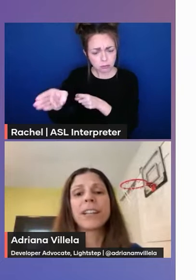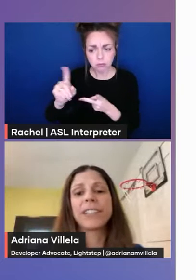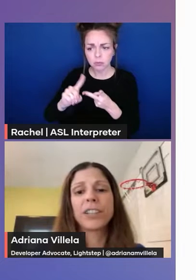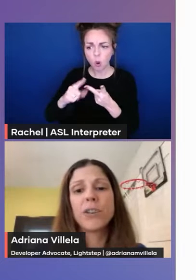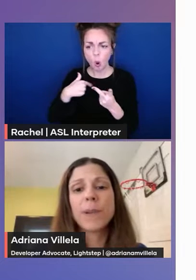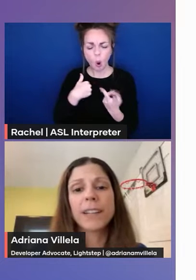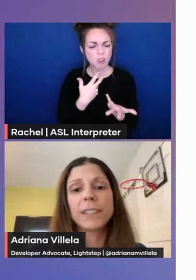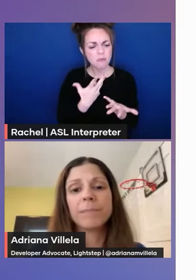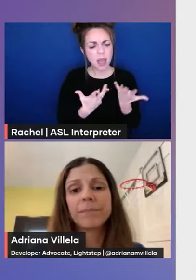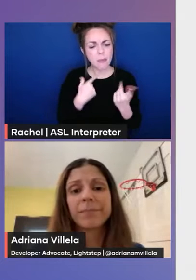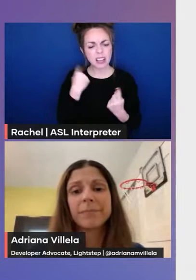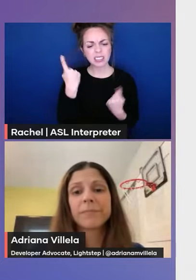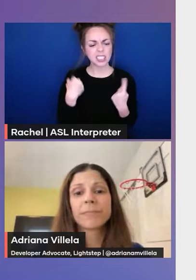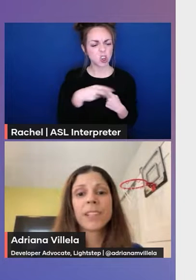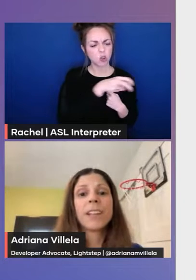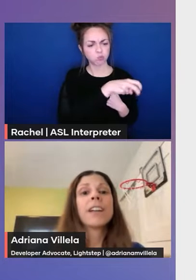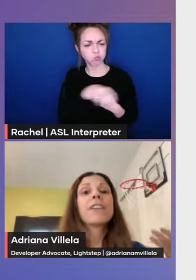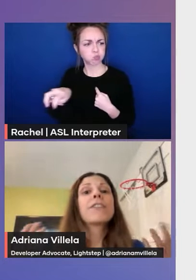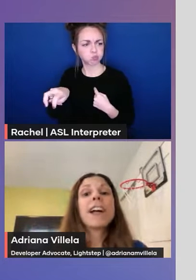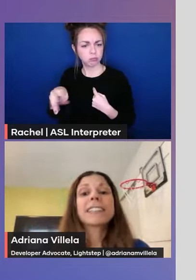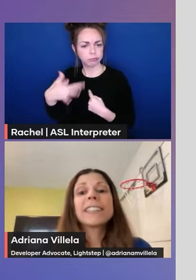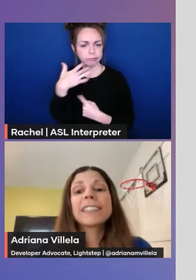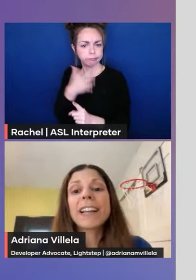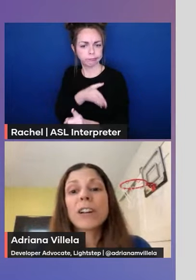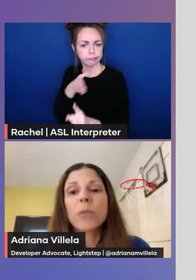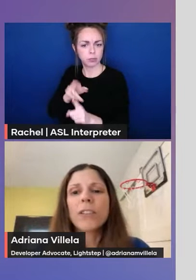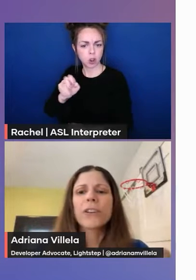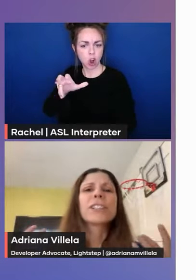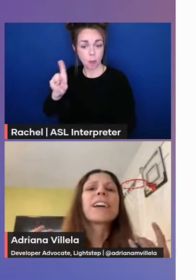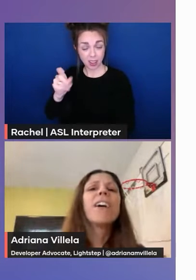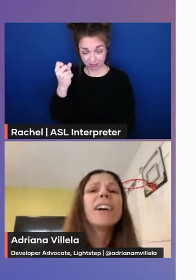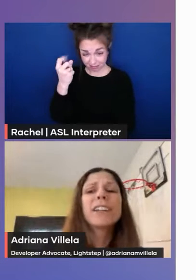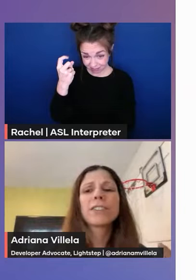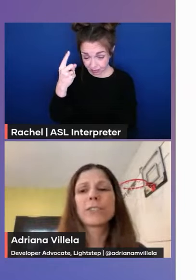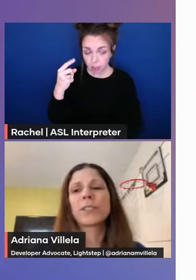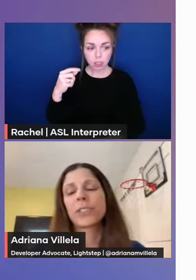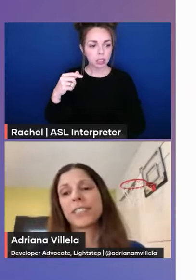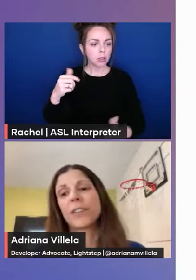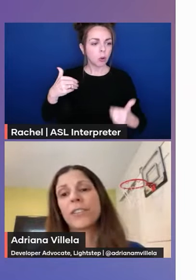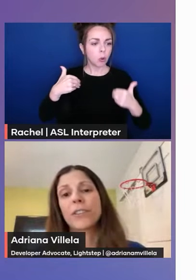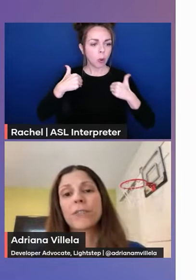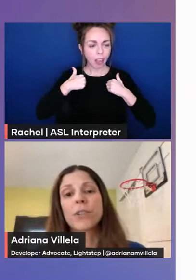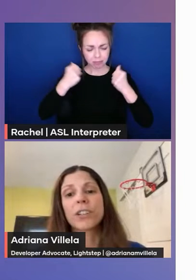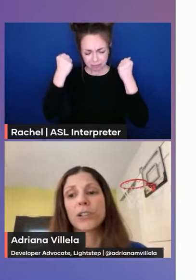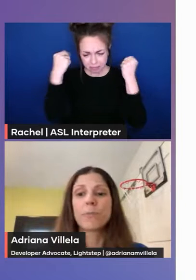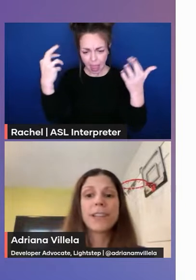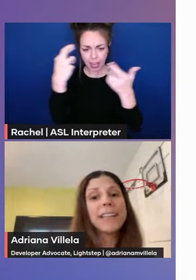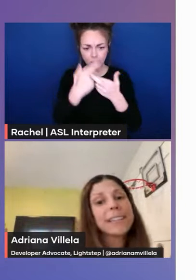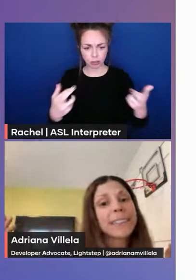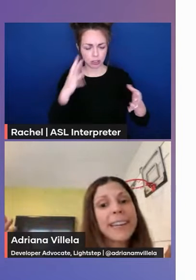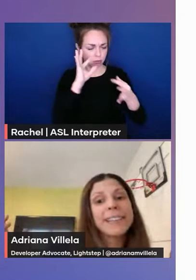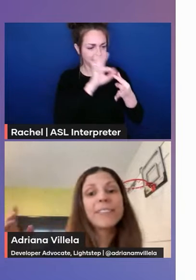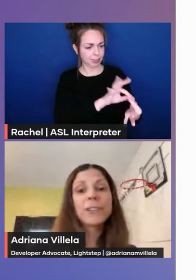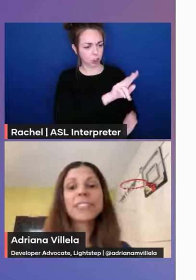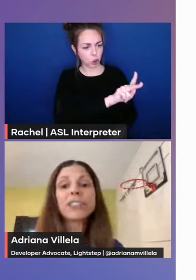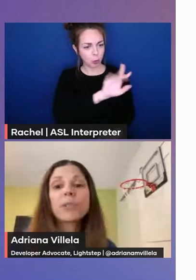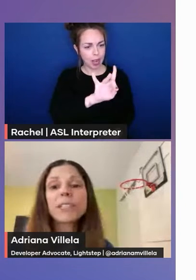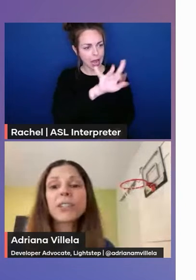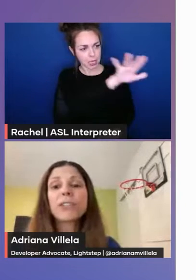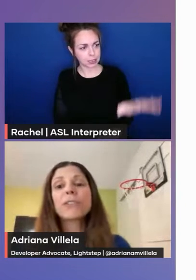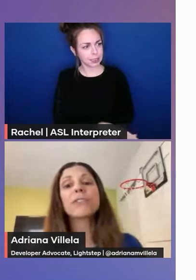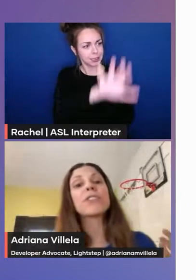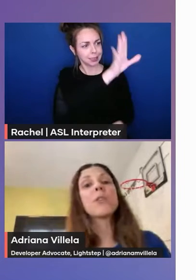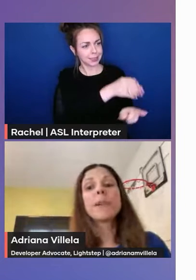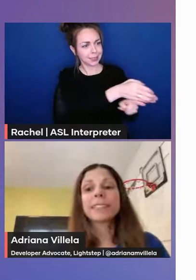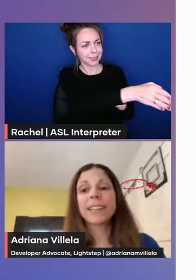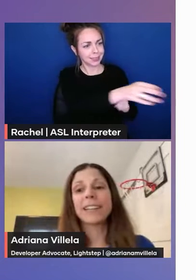from Kubernetes to Nomad? The fact is that while there are a ton of resources out there for Kubernetes land, there isn't so